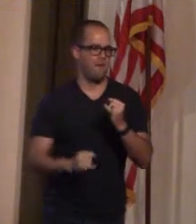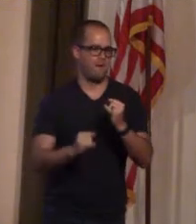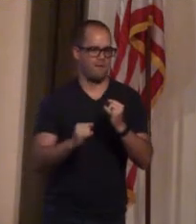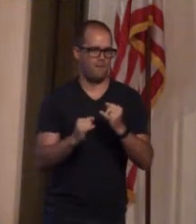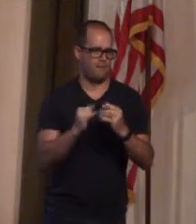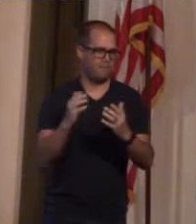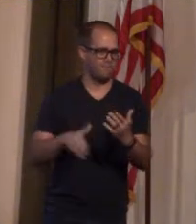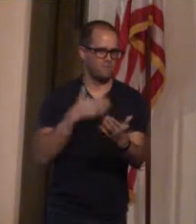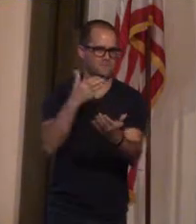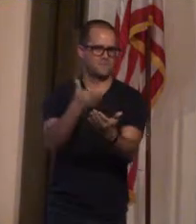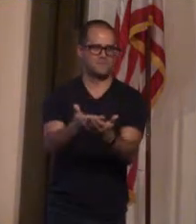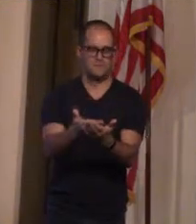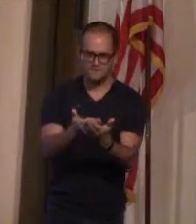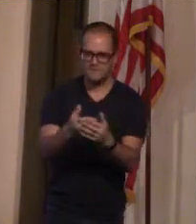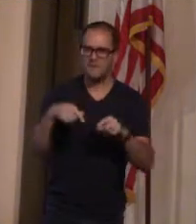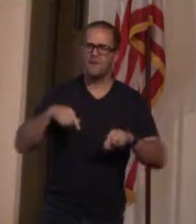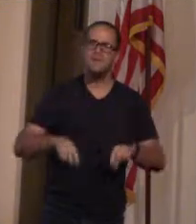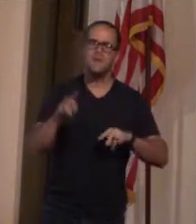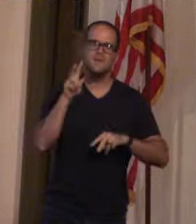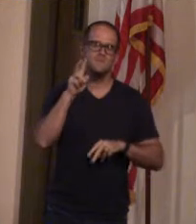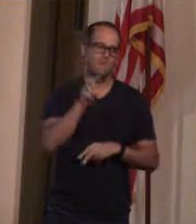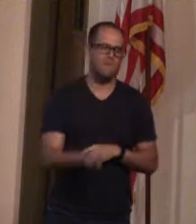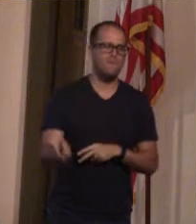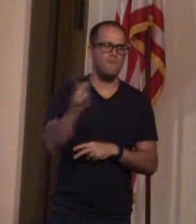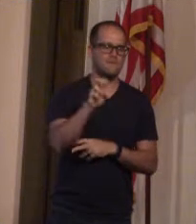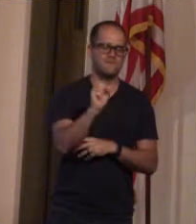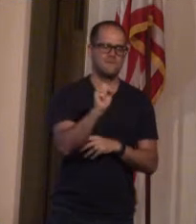bit, a little later.